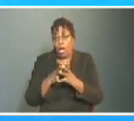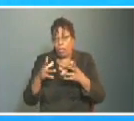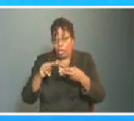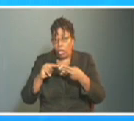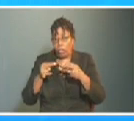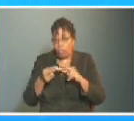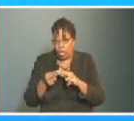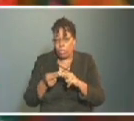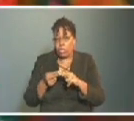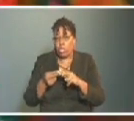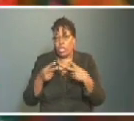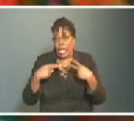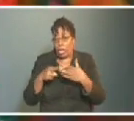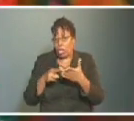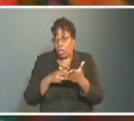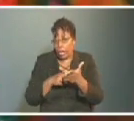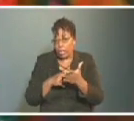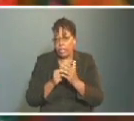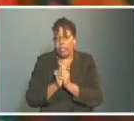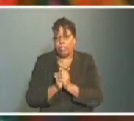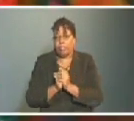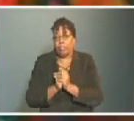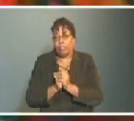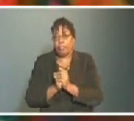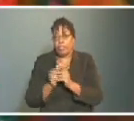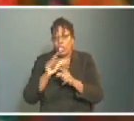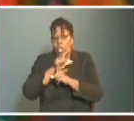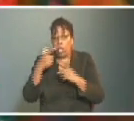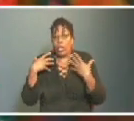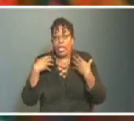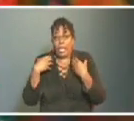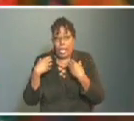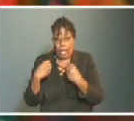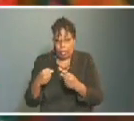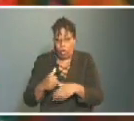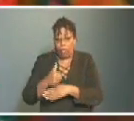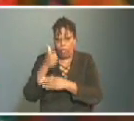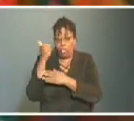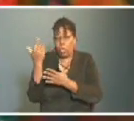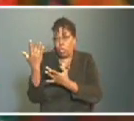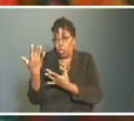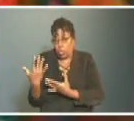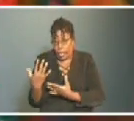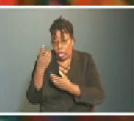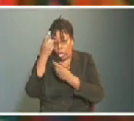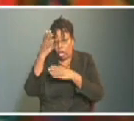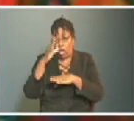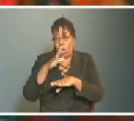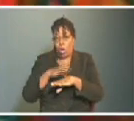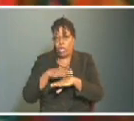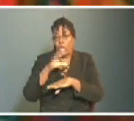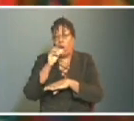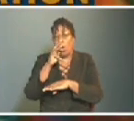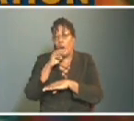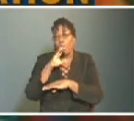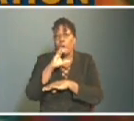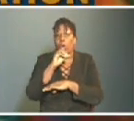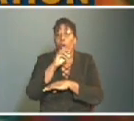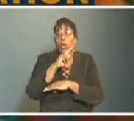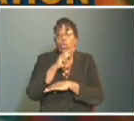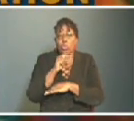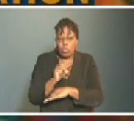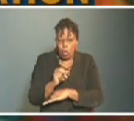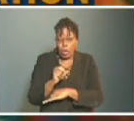was still a record for us. In the meantime, local health officials are awaiting key data on Omicron and its less